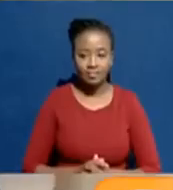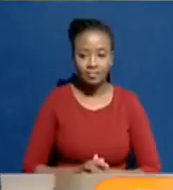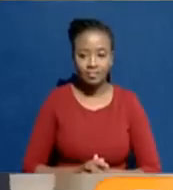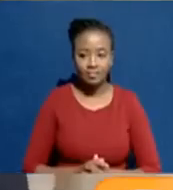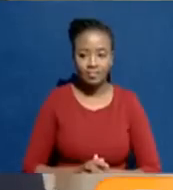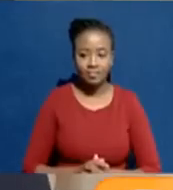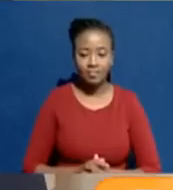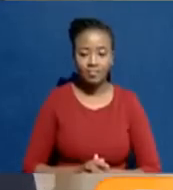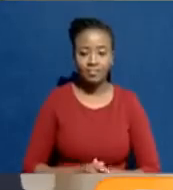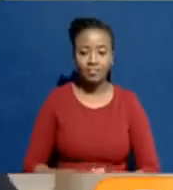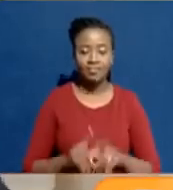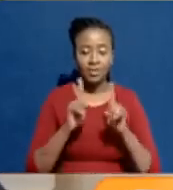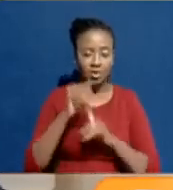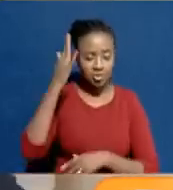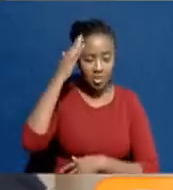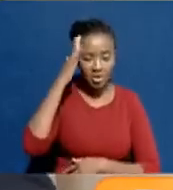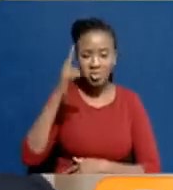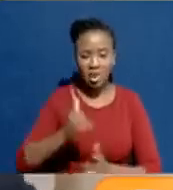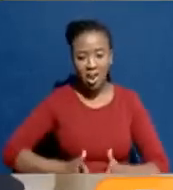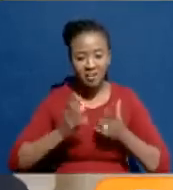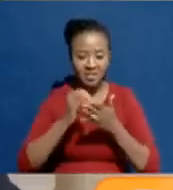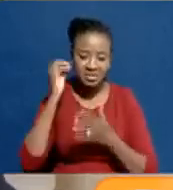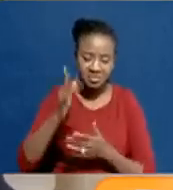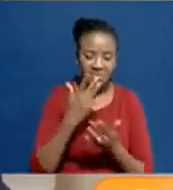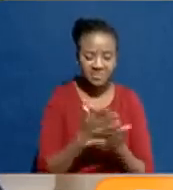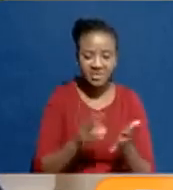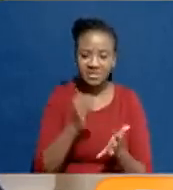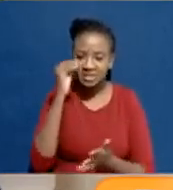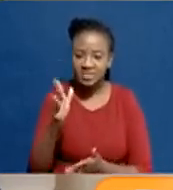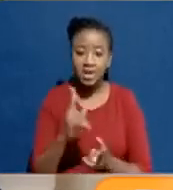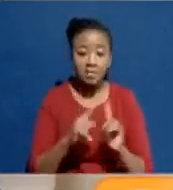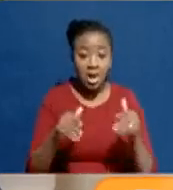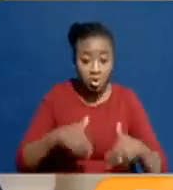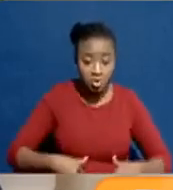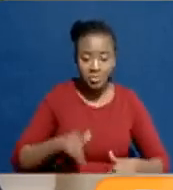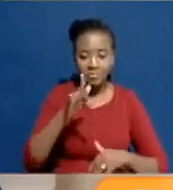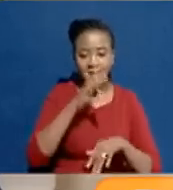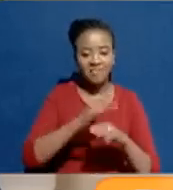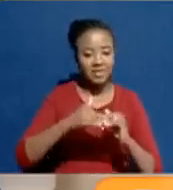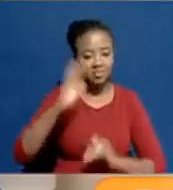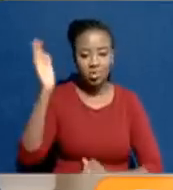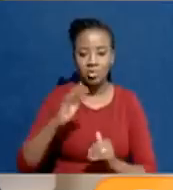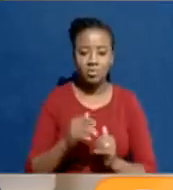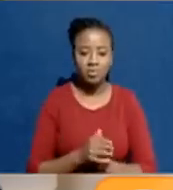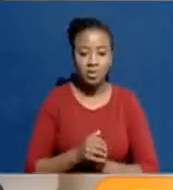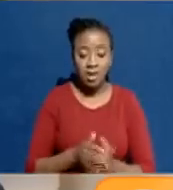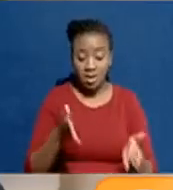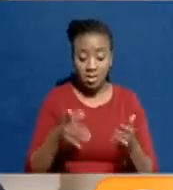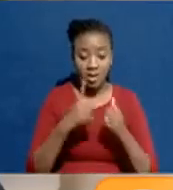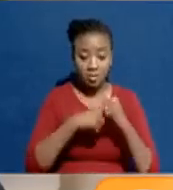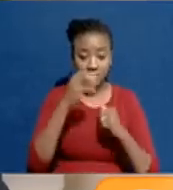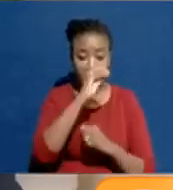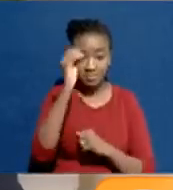I know there's the issue of high cost of living and all Kenyans are affected, but youths are the most affected. And right now, over 60% of